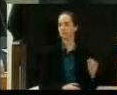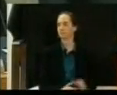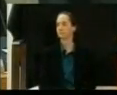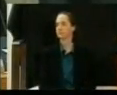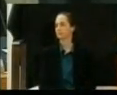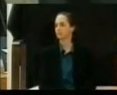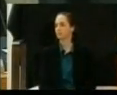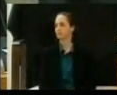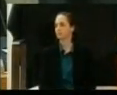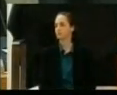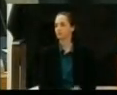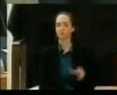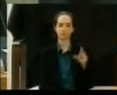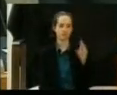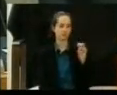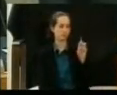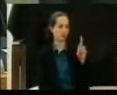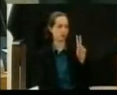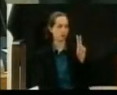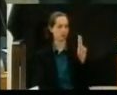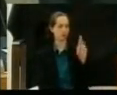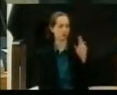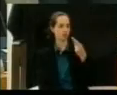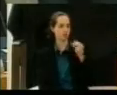Mark Harmon, the only no.